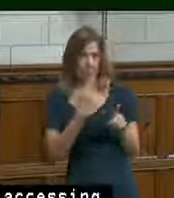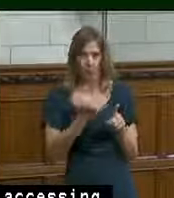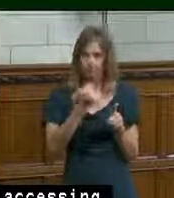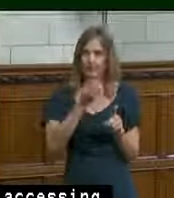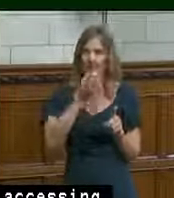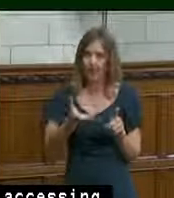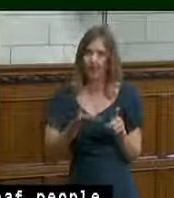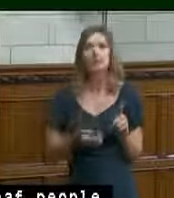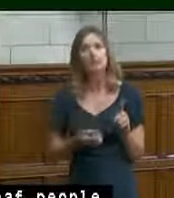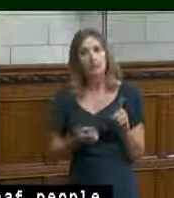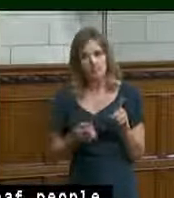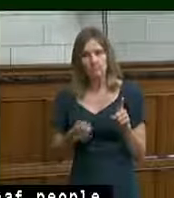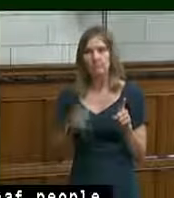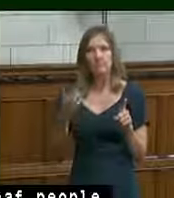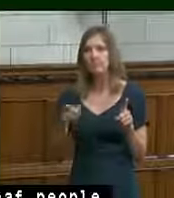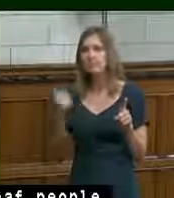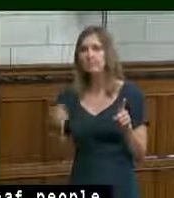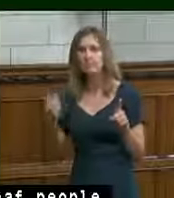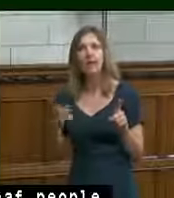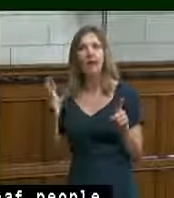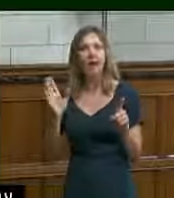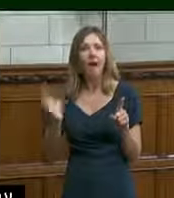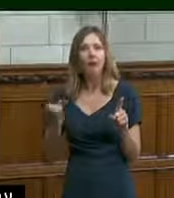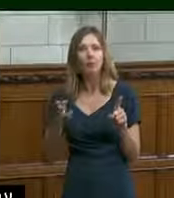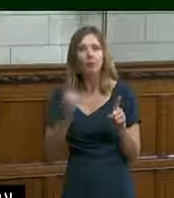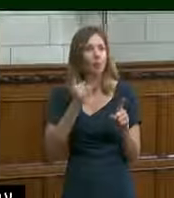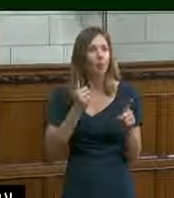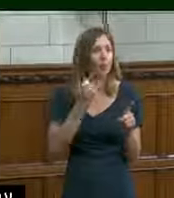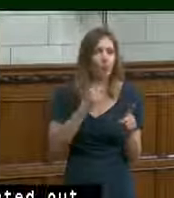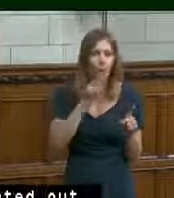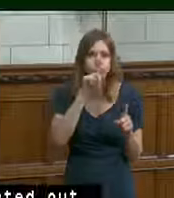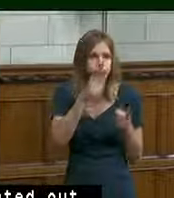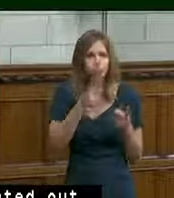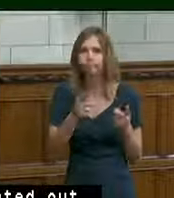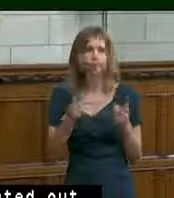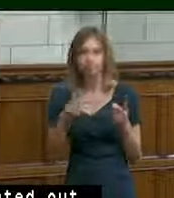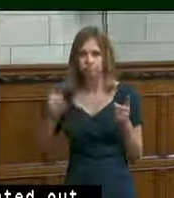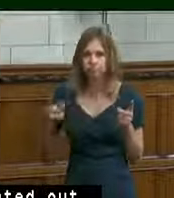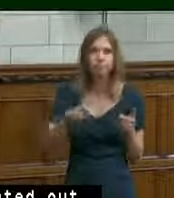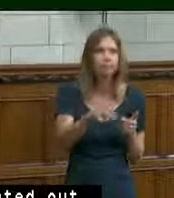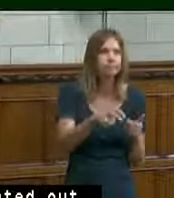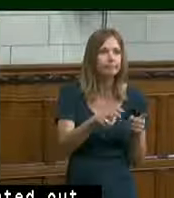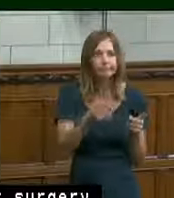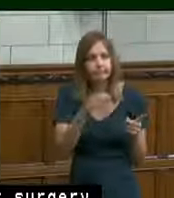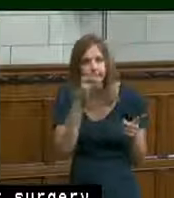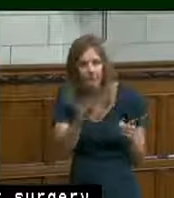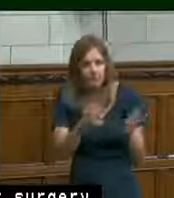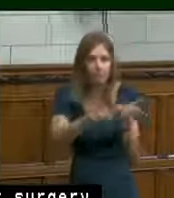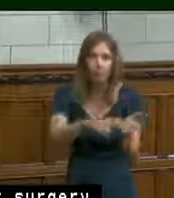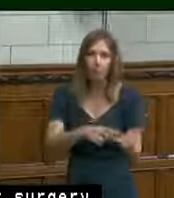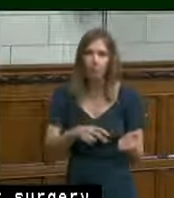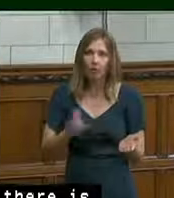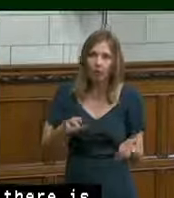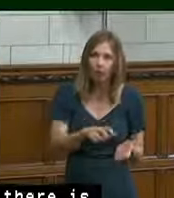have to walk to their surgery to make an appointment, as there is often no other way for them to do so. When deaf people see